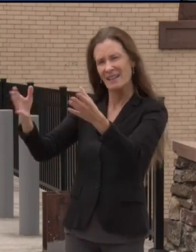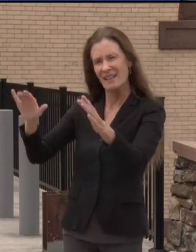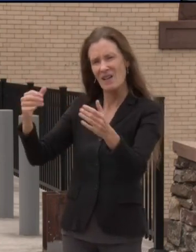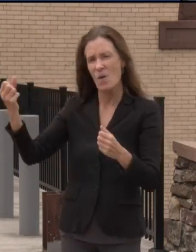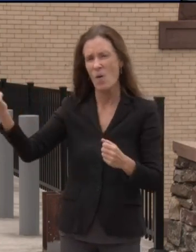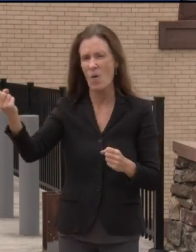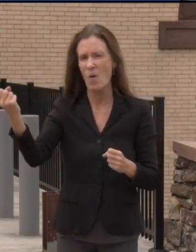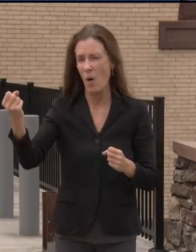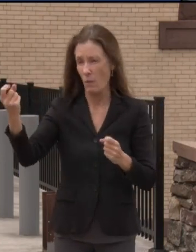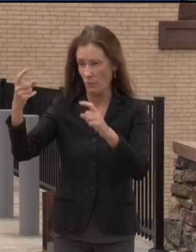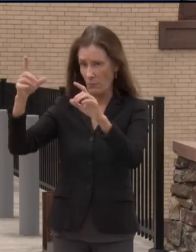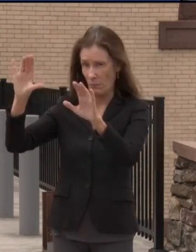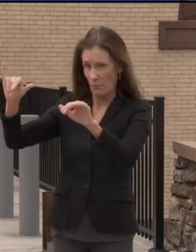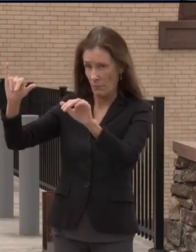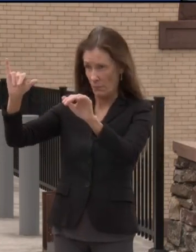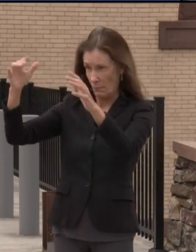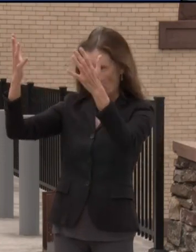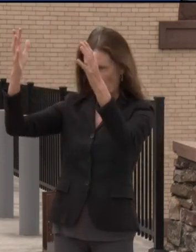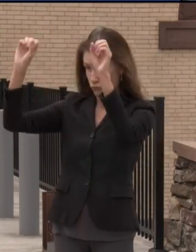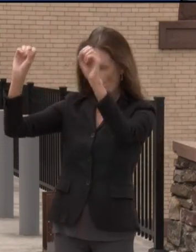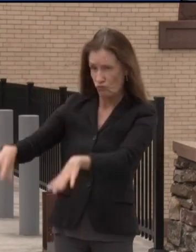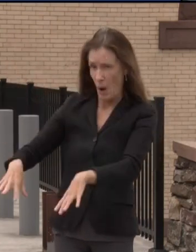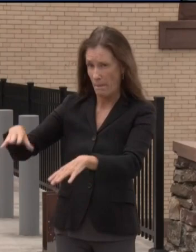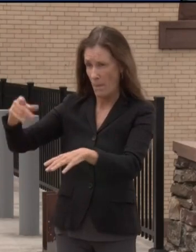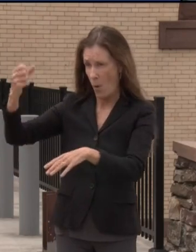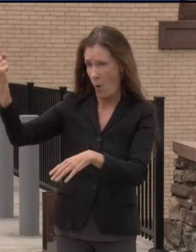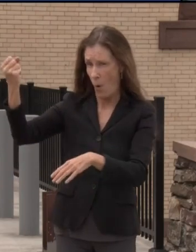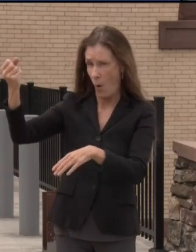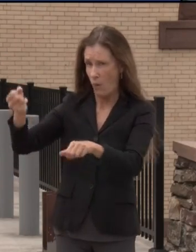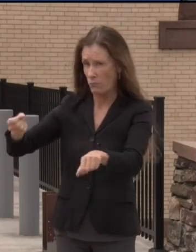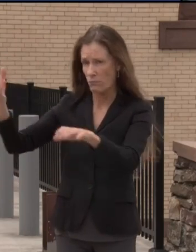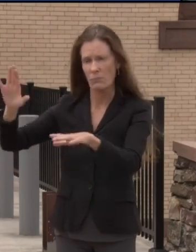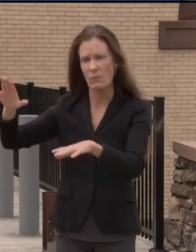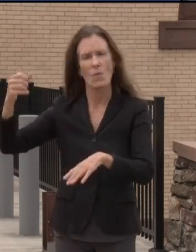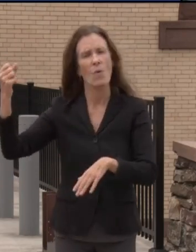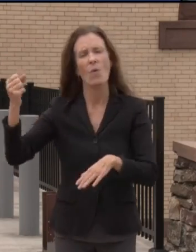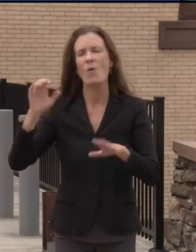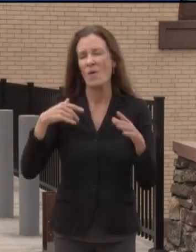Where? You have to wait and see. Thank you very much, everybody.